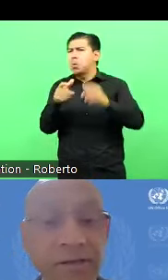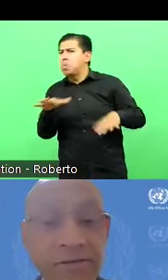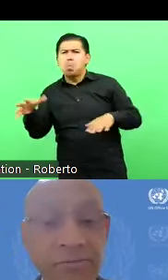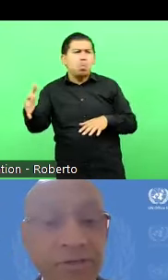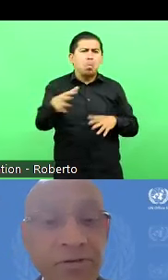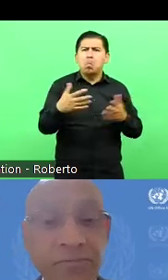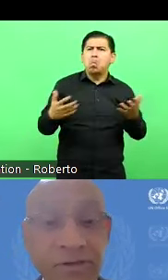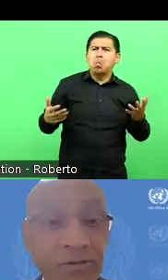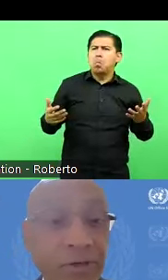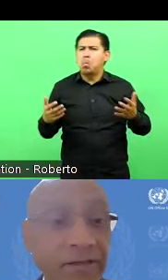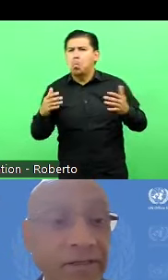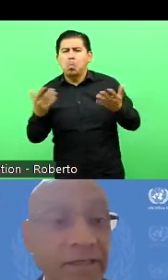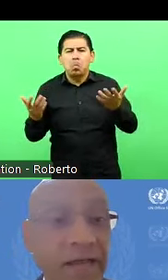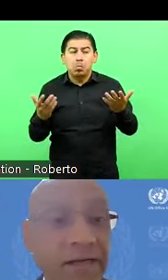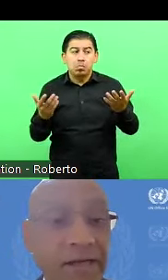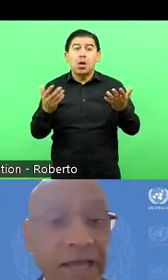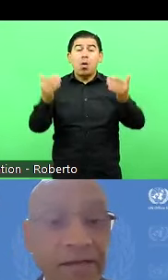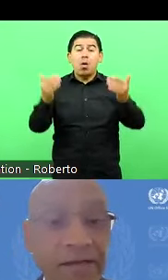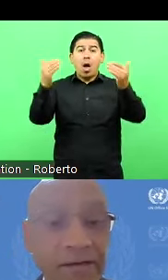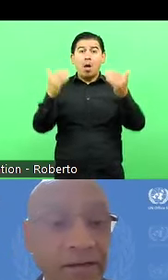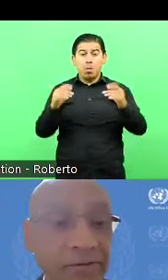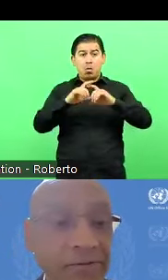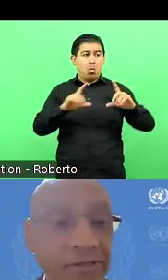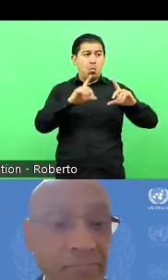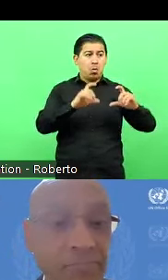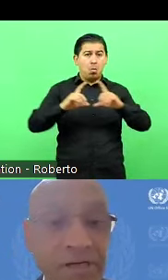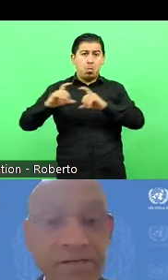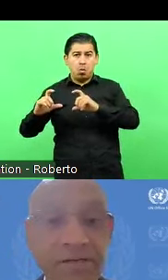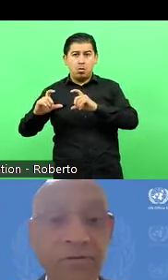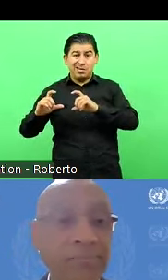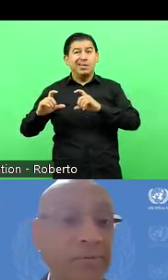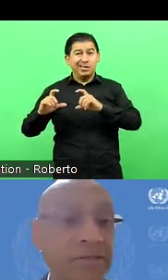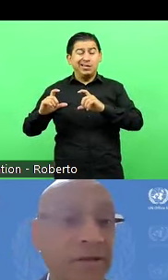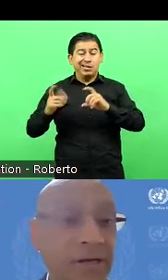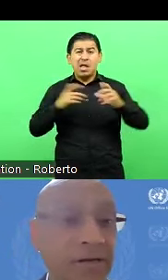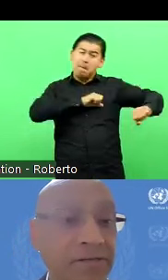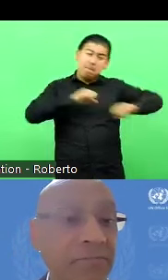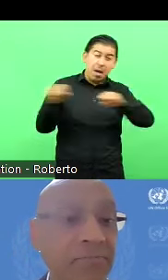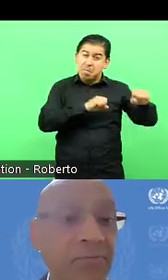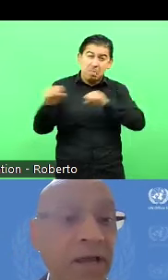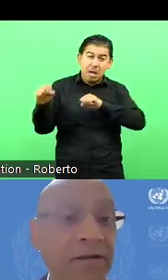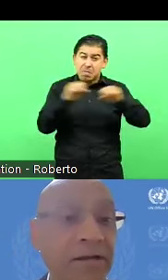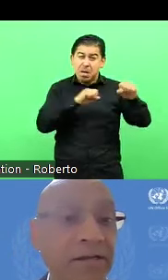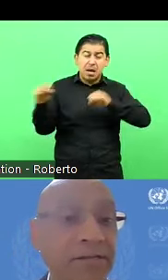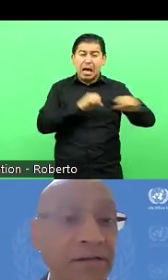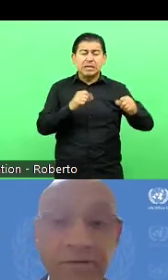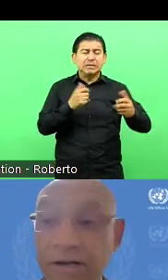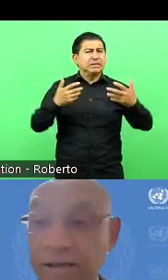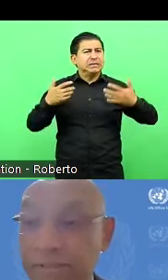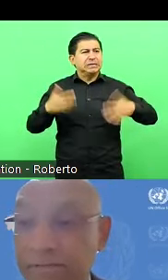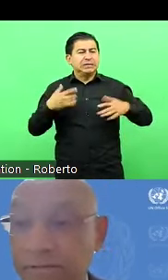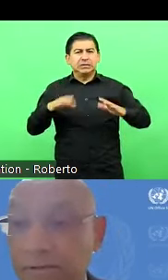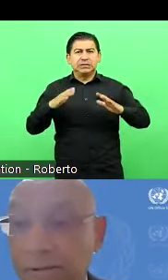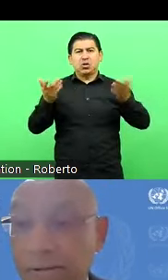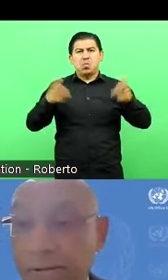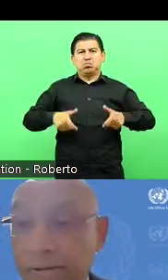a situation of an earthquake. And again, here you see some buildings have collapsed, but some buildings seem to be untouched and even